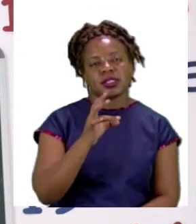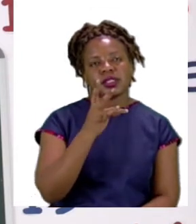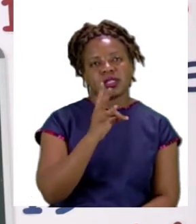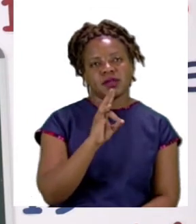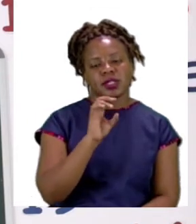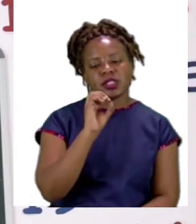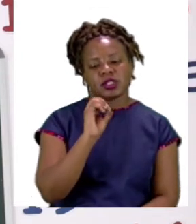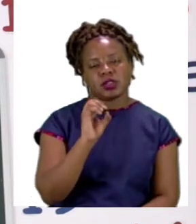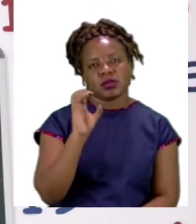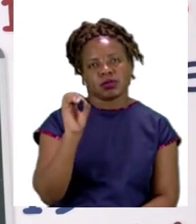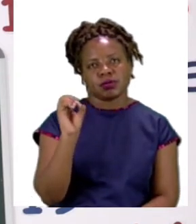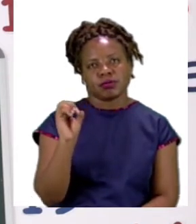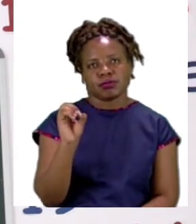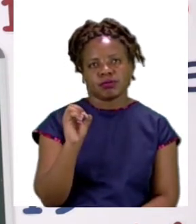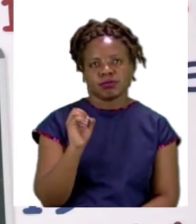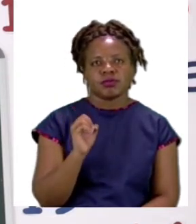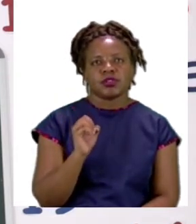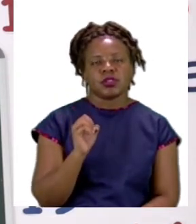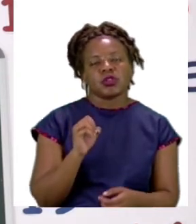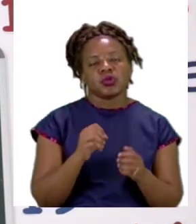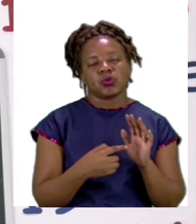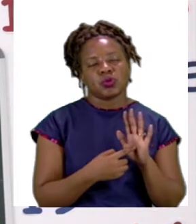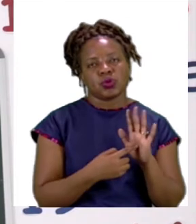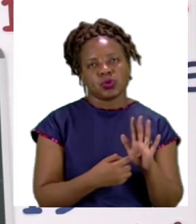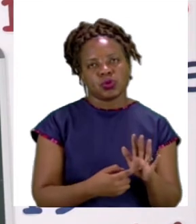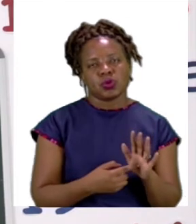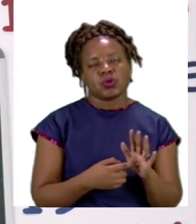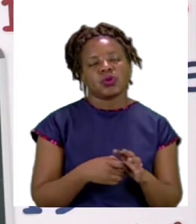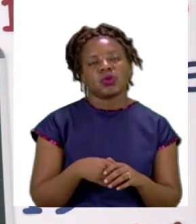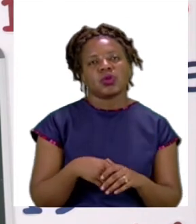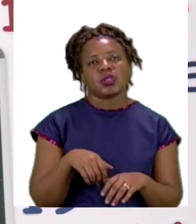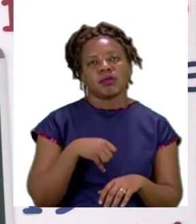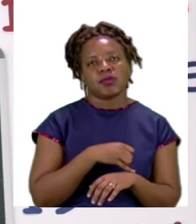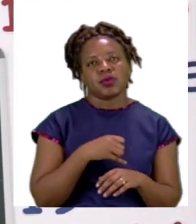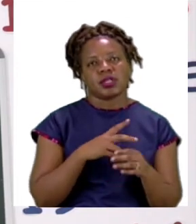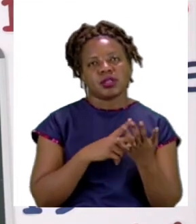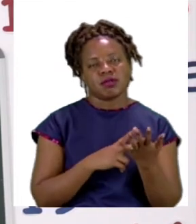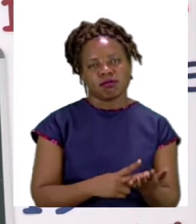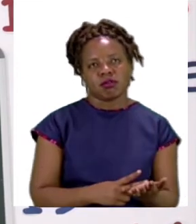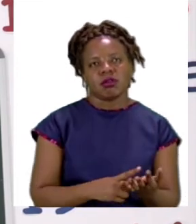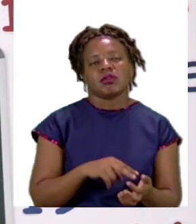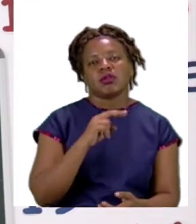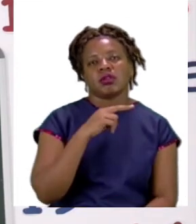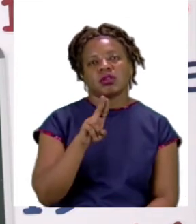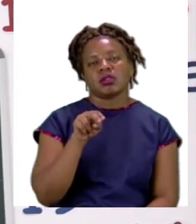700, which means that the value is 700.